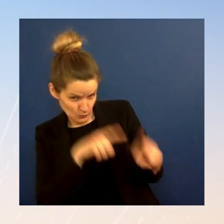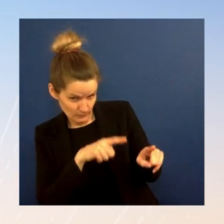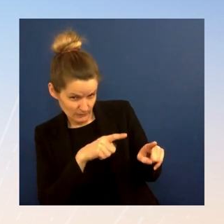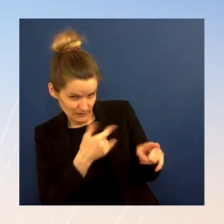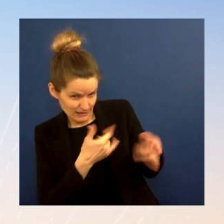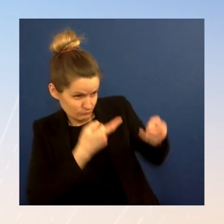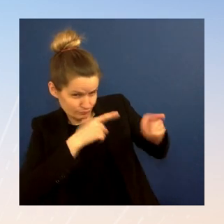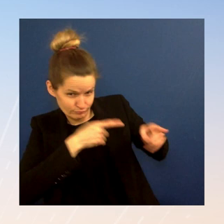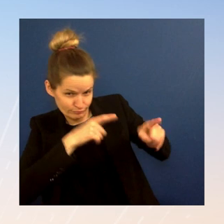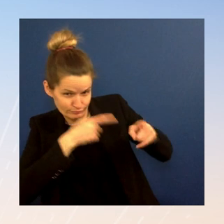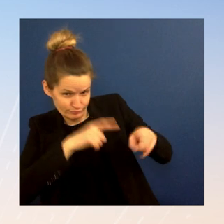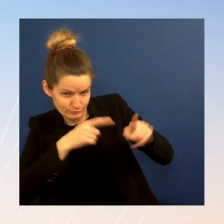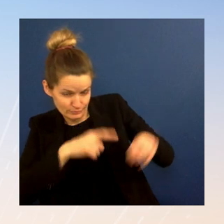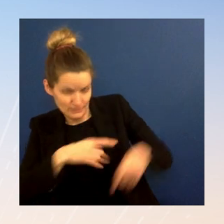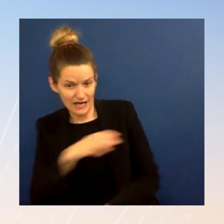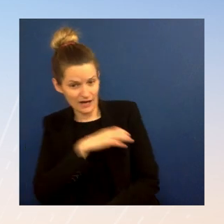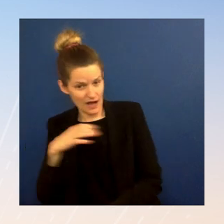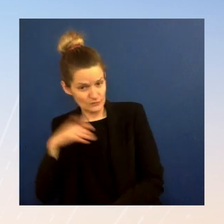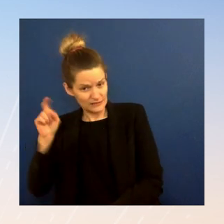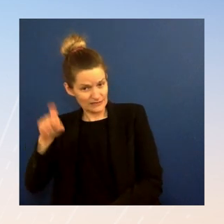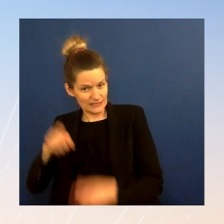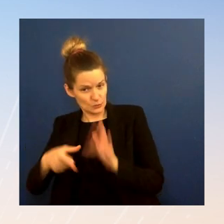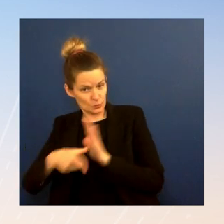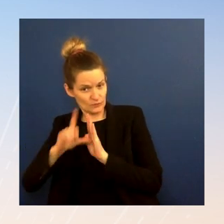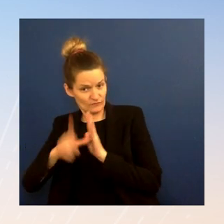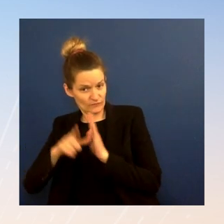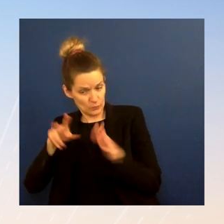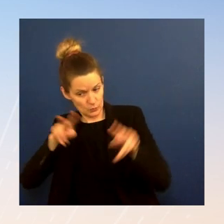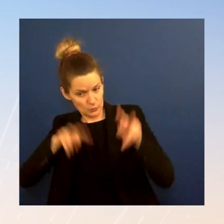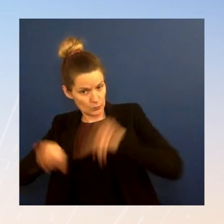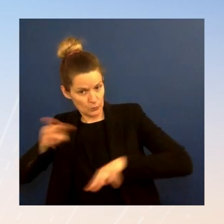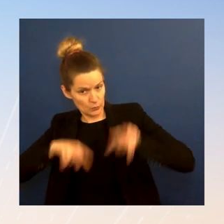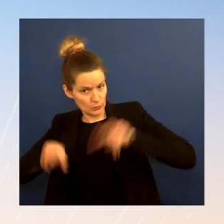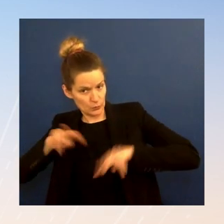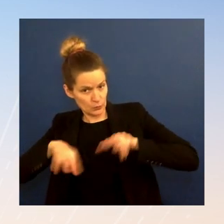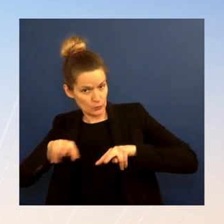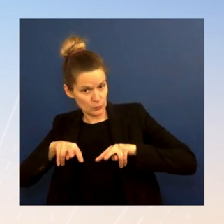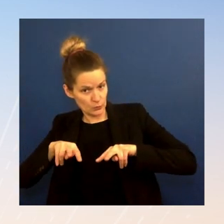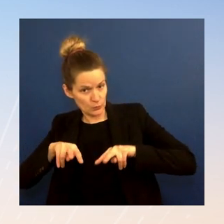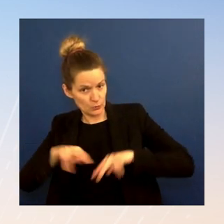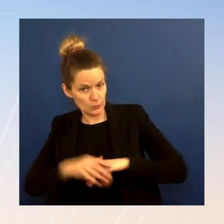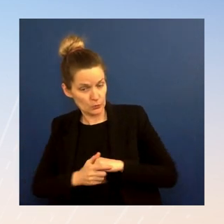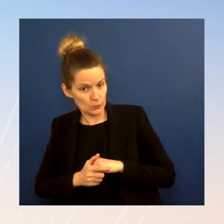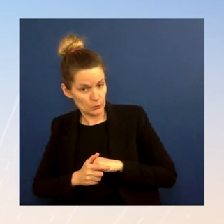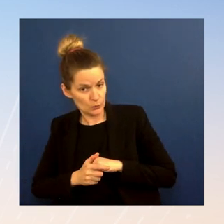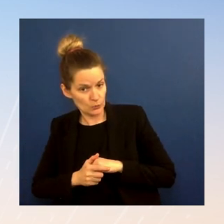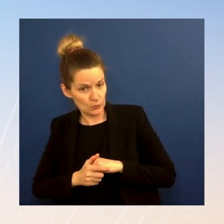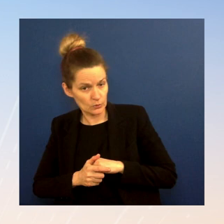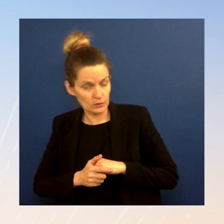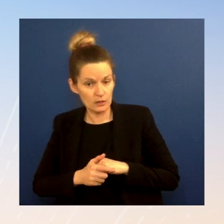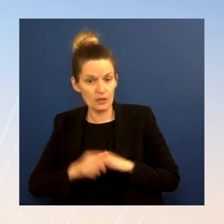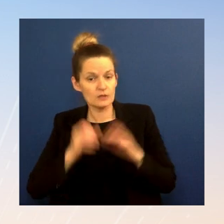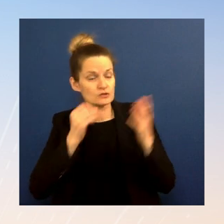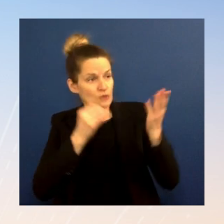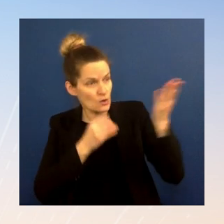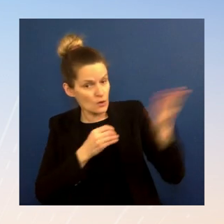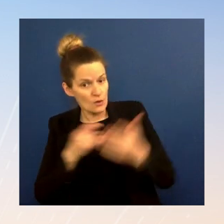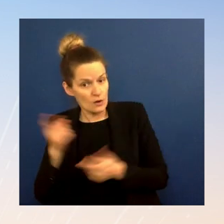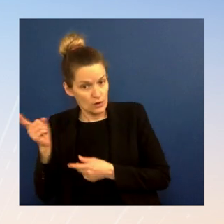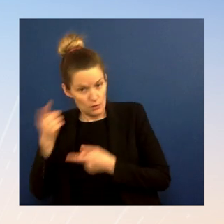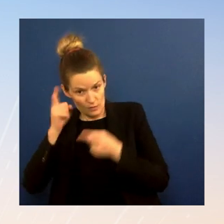Does President Biden believe that this treaty needs the advice and consent of Congress? And if so, does he believe he has the votes